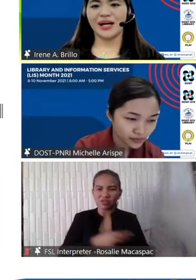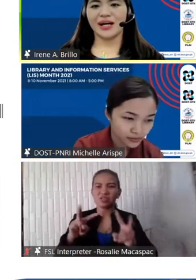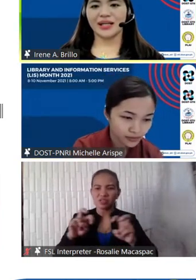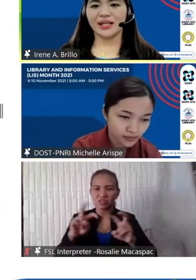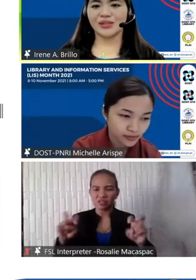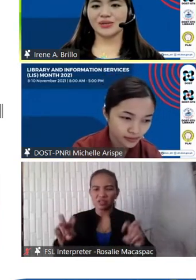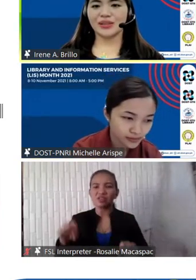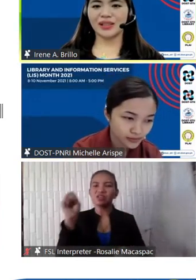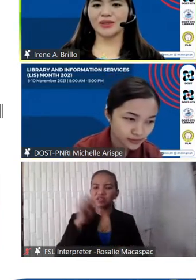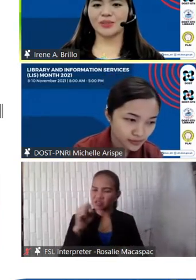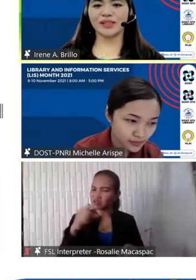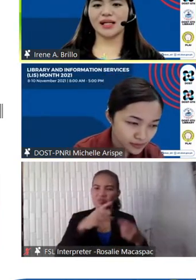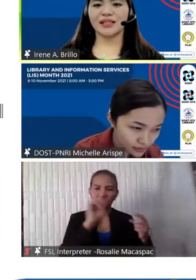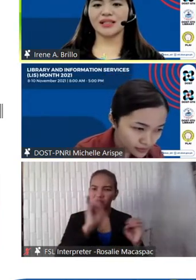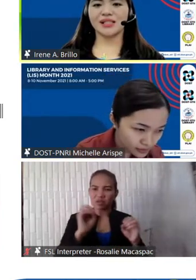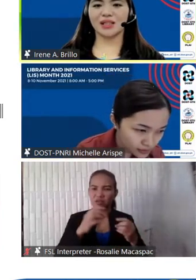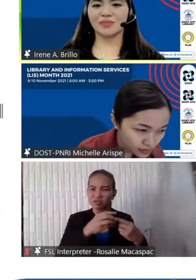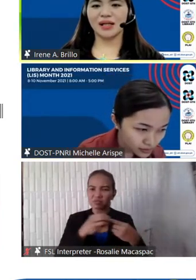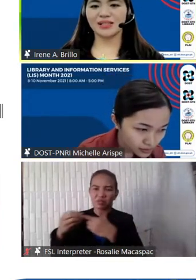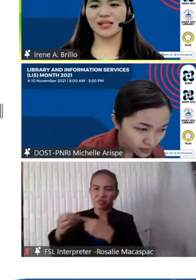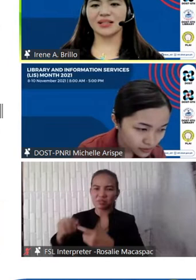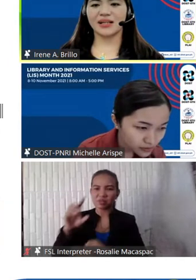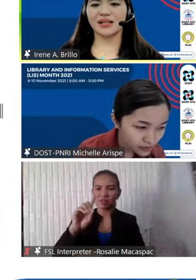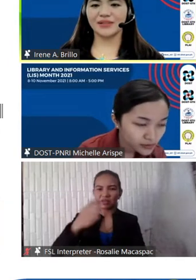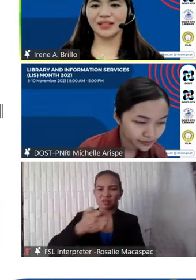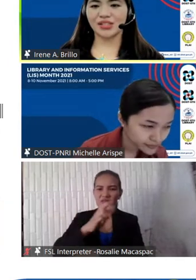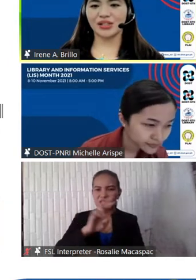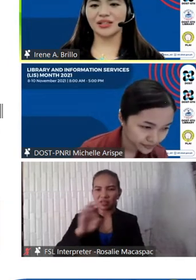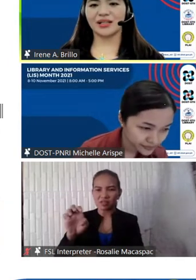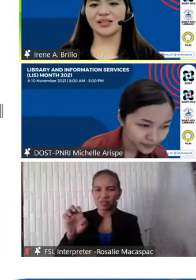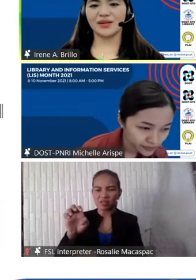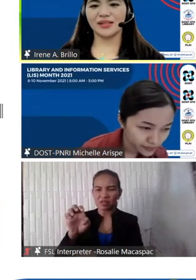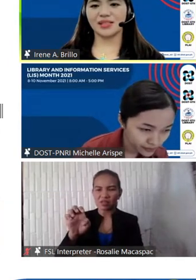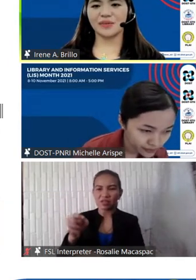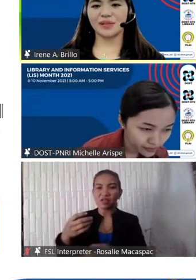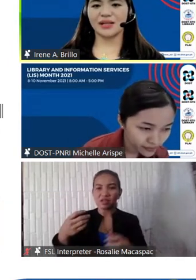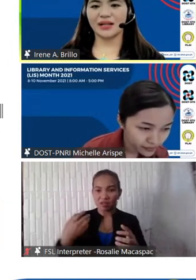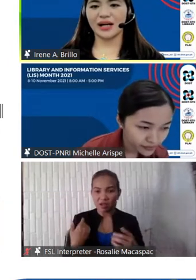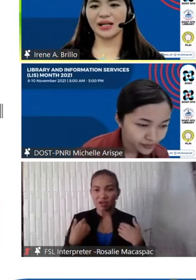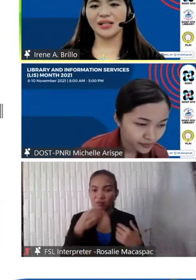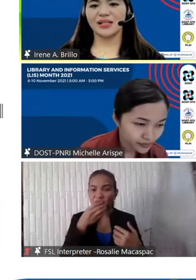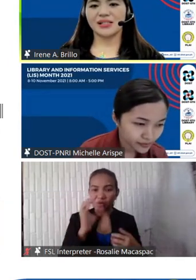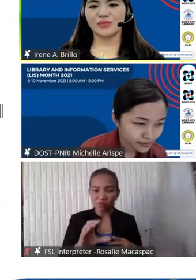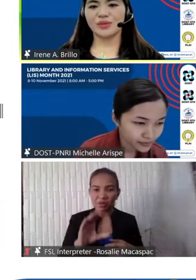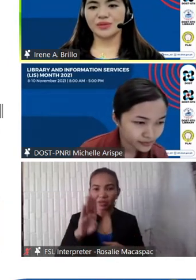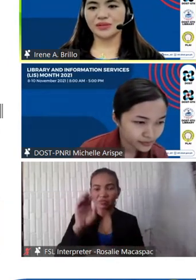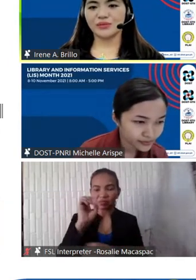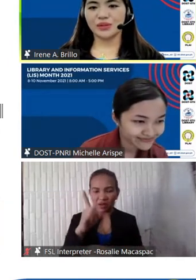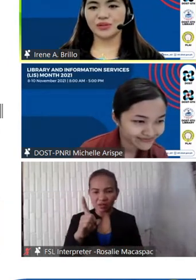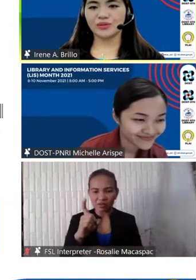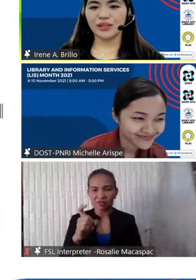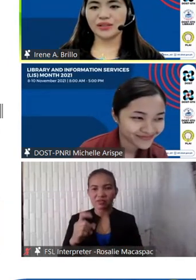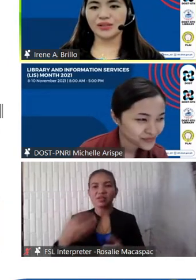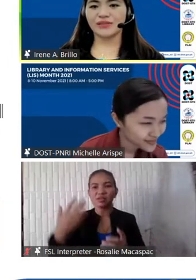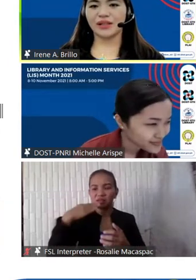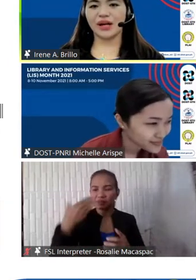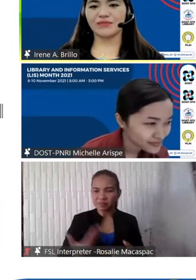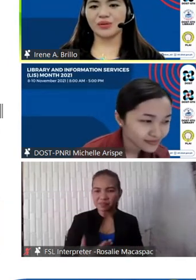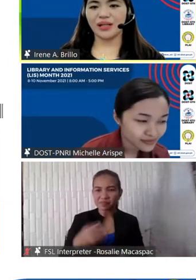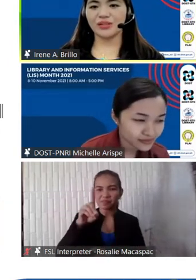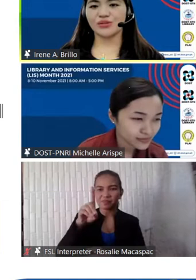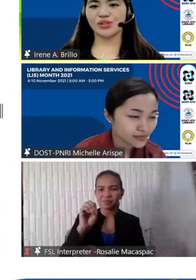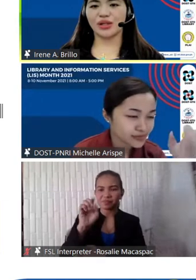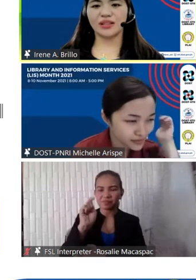degree. Ayan, so nandito po sa ating chat box ang invitation ng DOST-PNRI. So we would want to